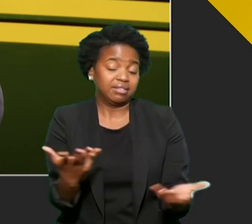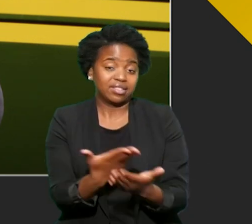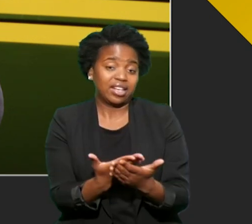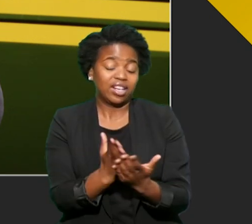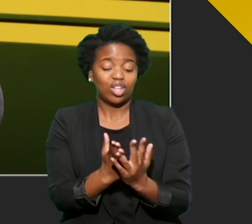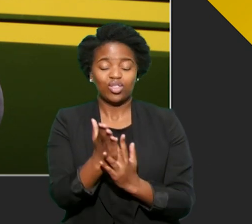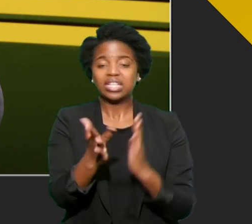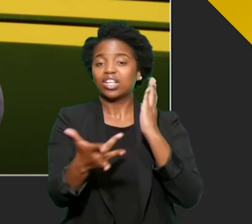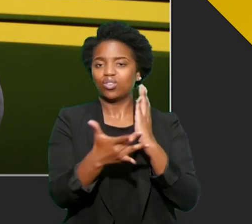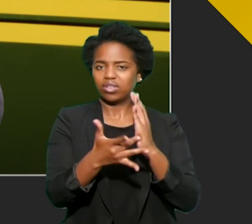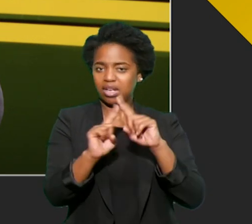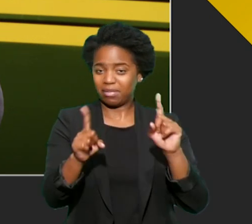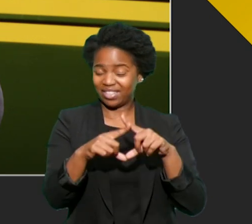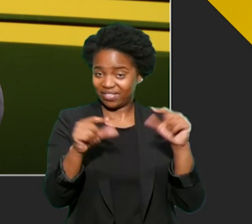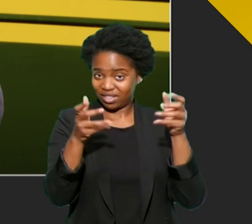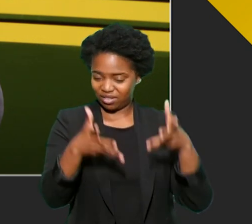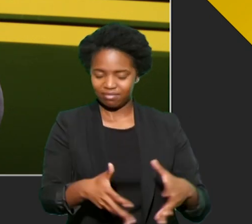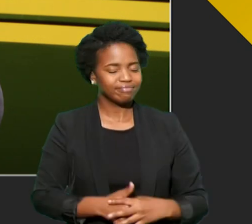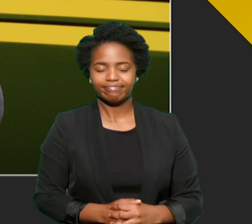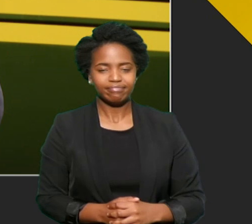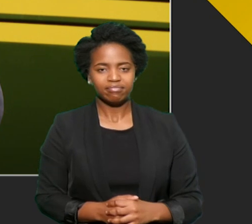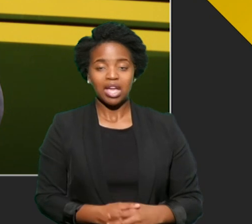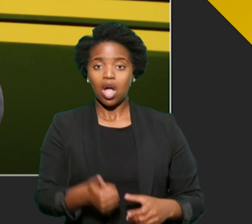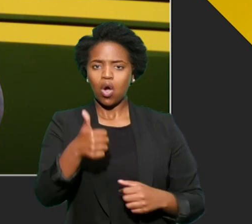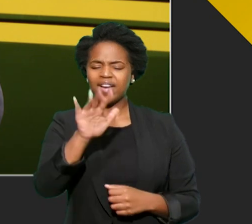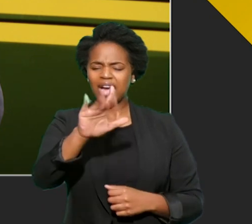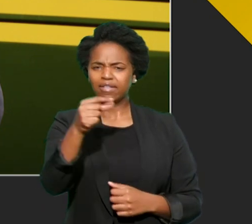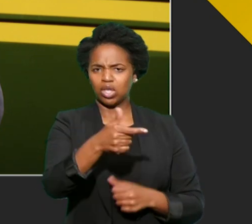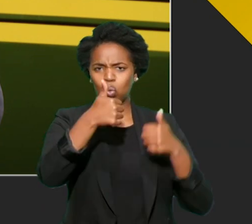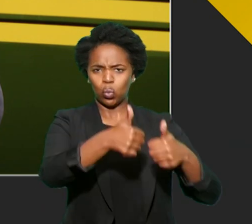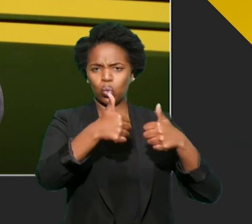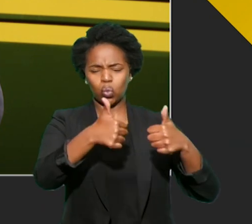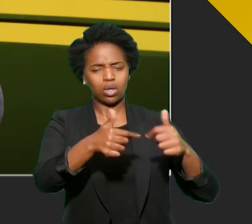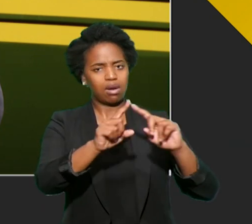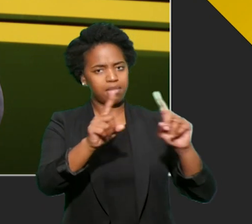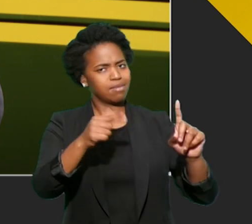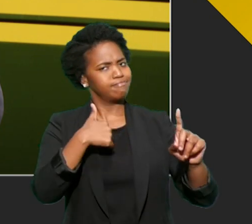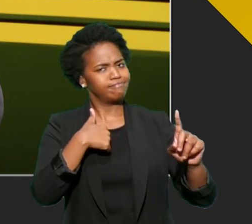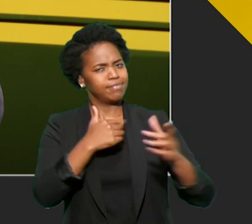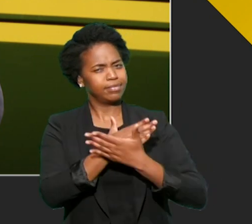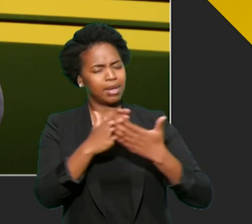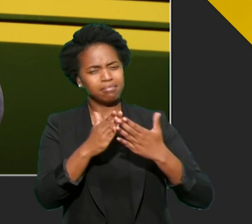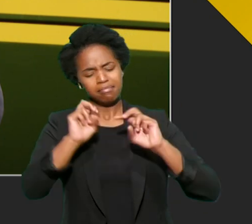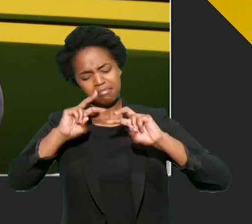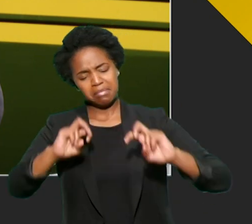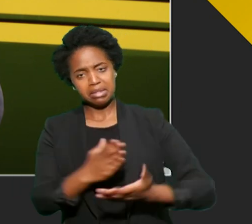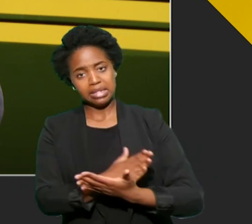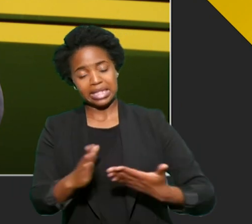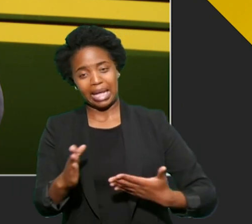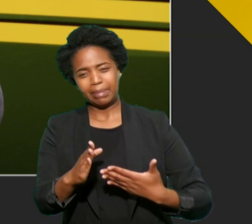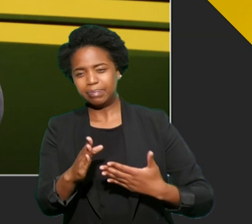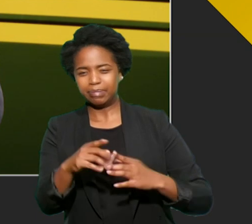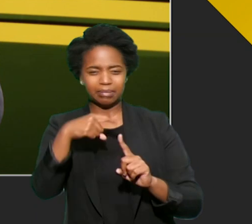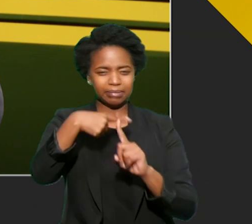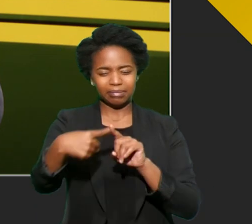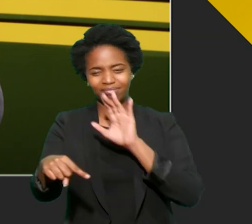ngakhona. Kodwa ayipheleli lapho. In all the good that we hear about the 5G technology, we then today get to explore ukuthi ngempela with all